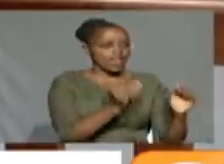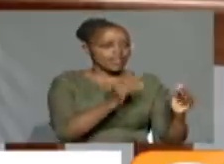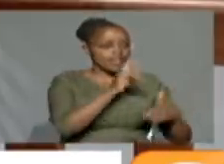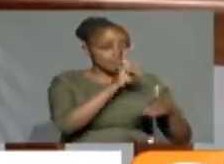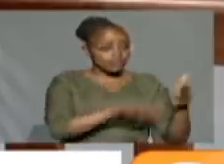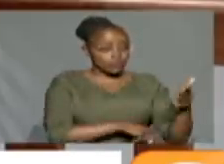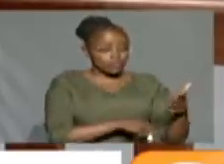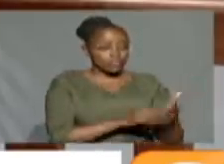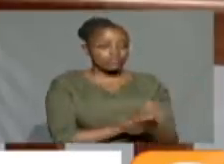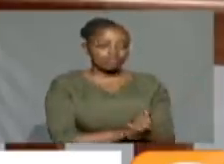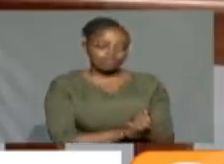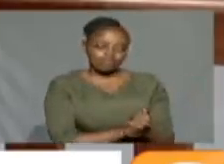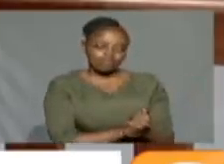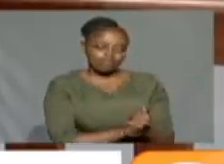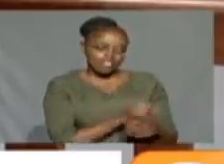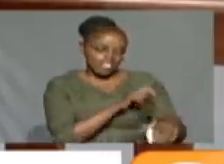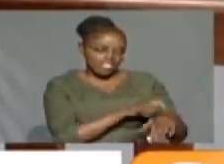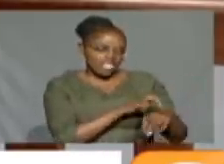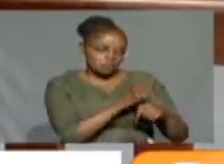that with the time,